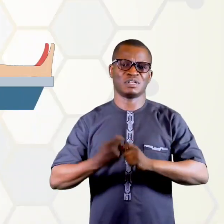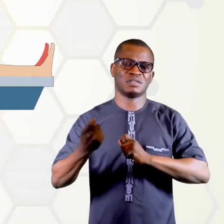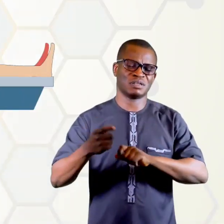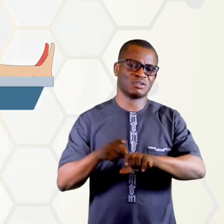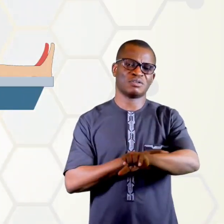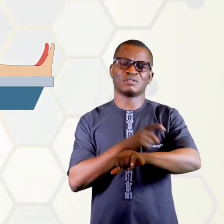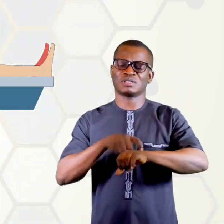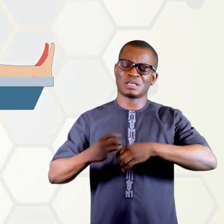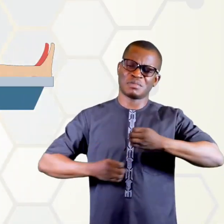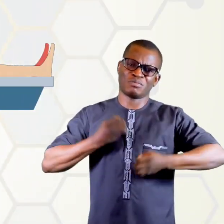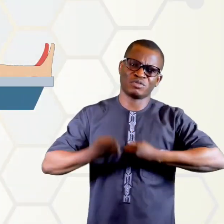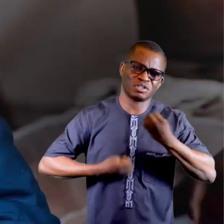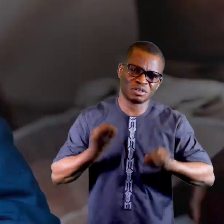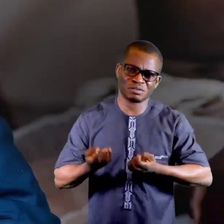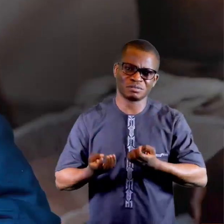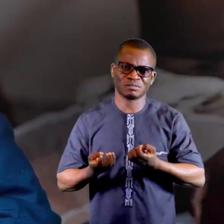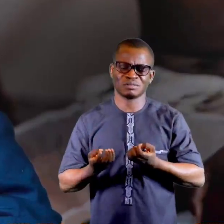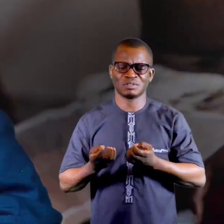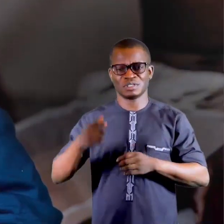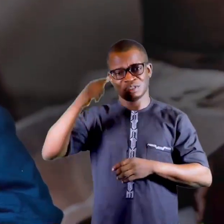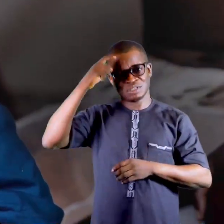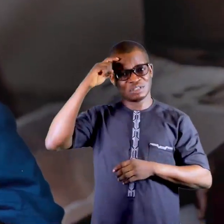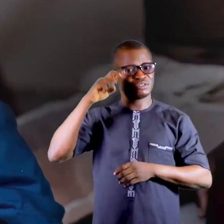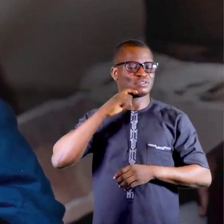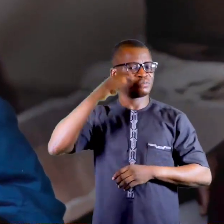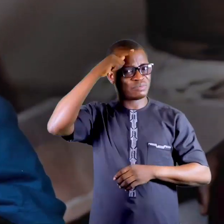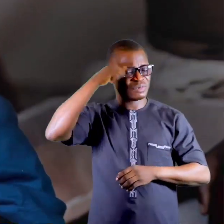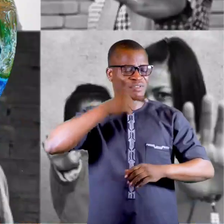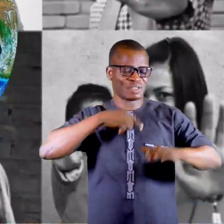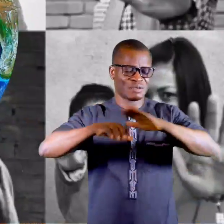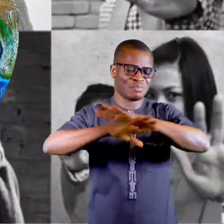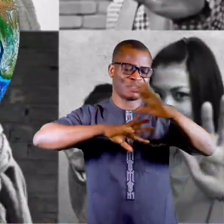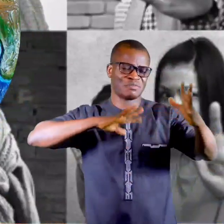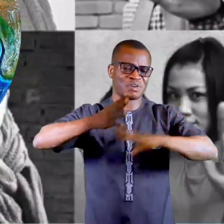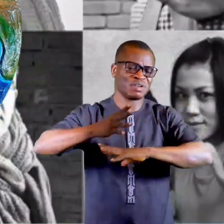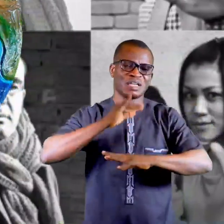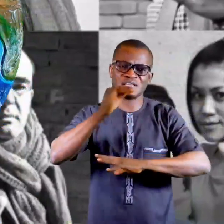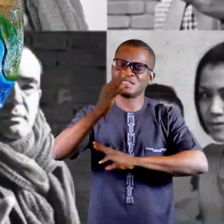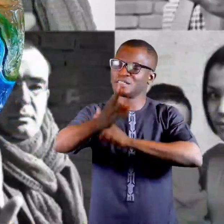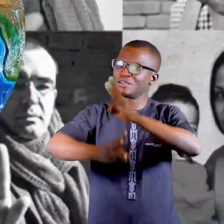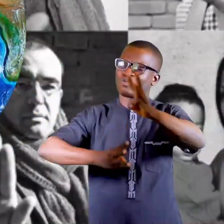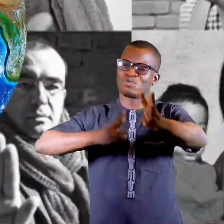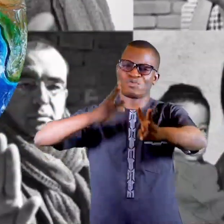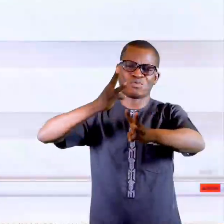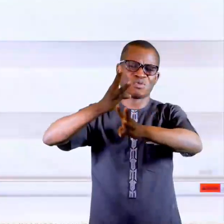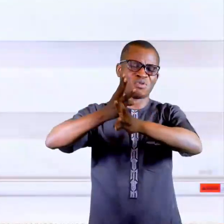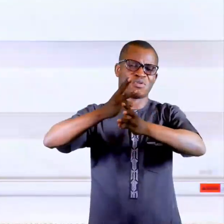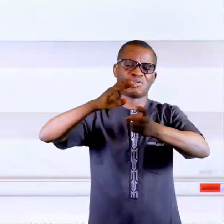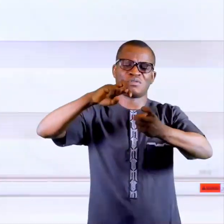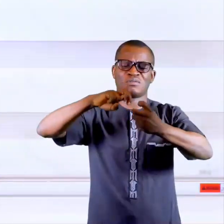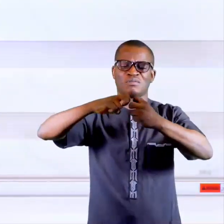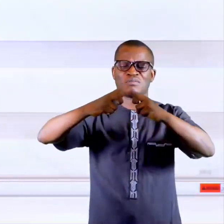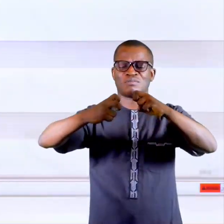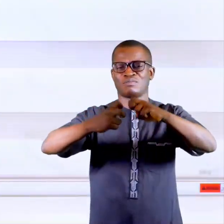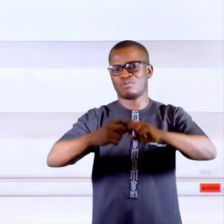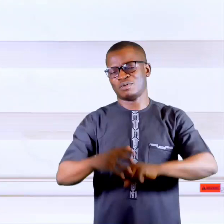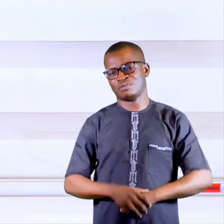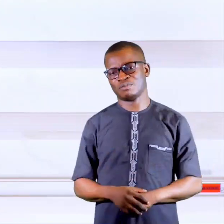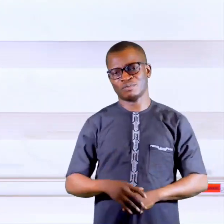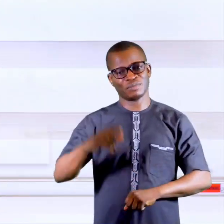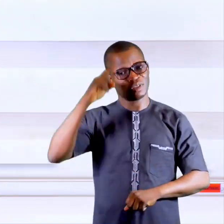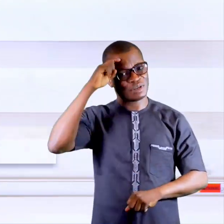and even fatalities. Sexual and gender-based violence is a global problem. Sex